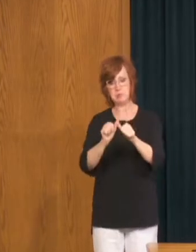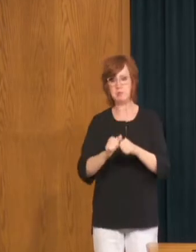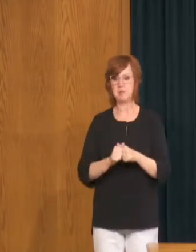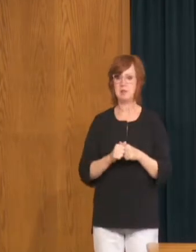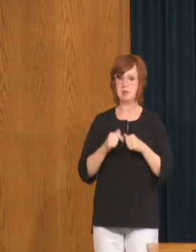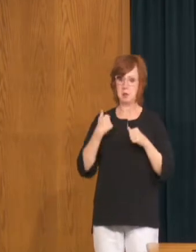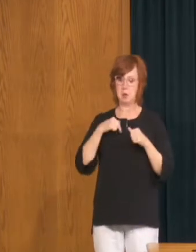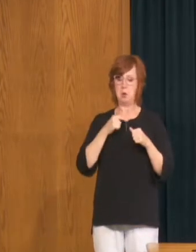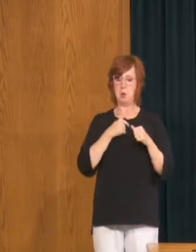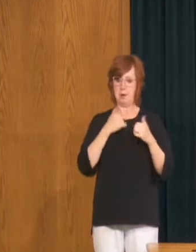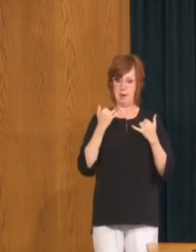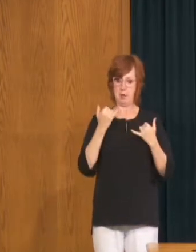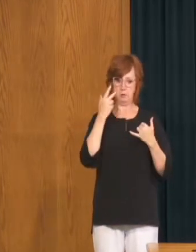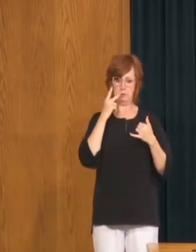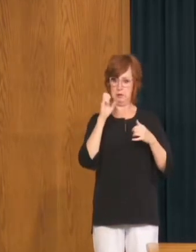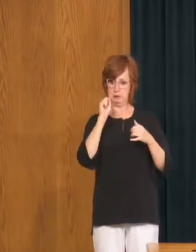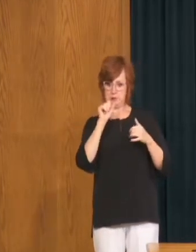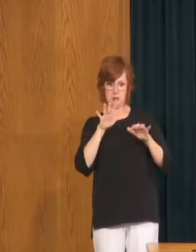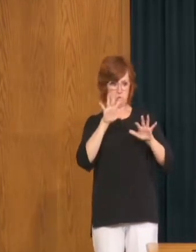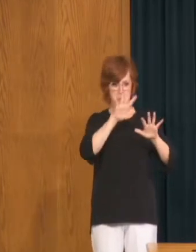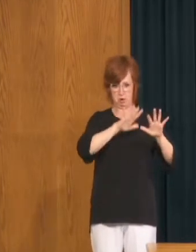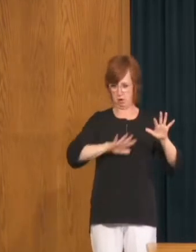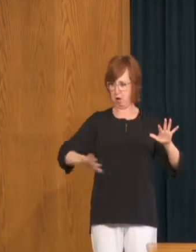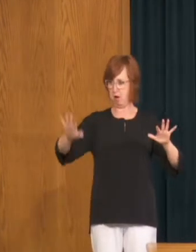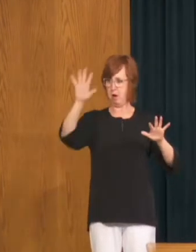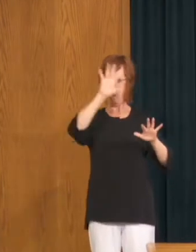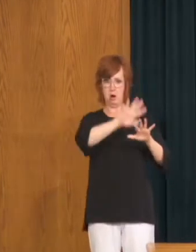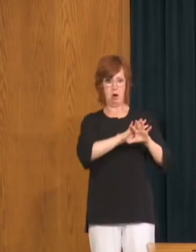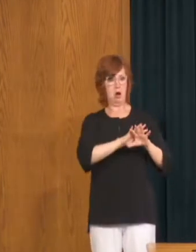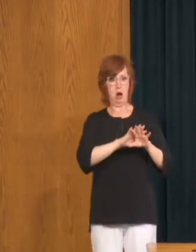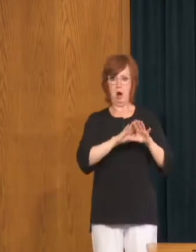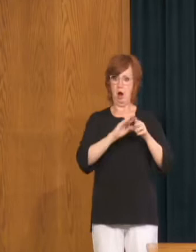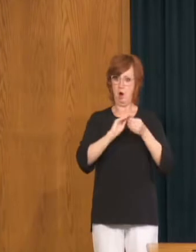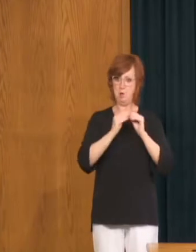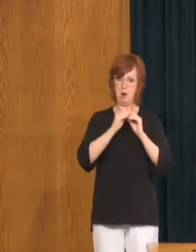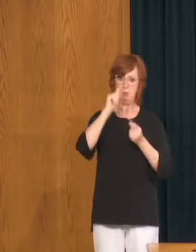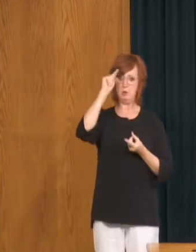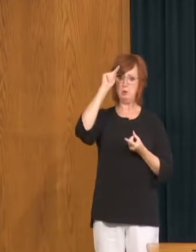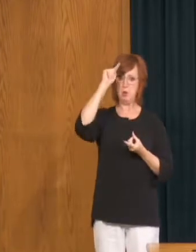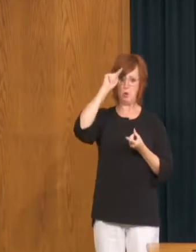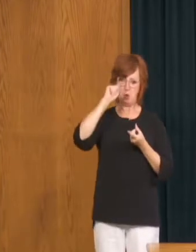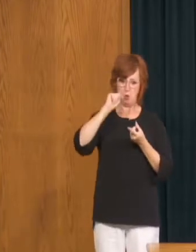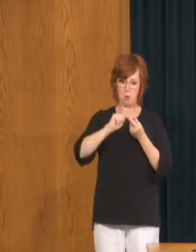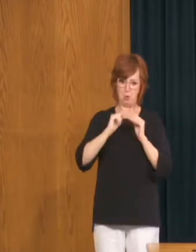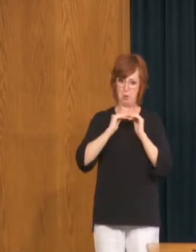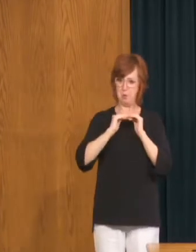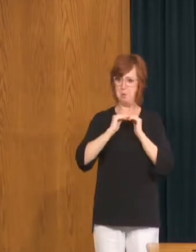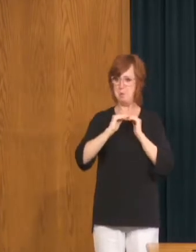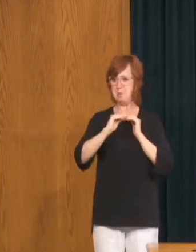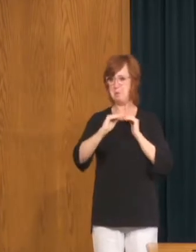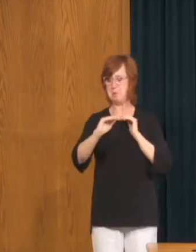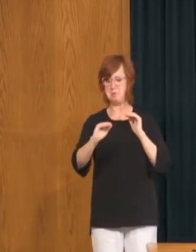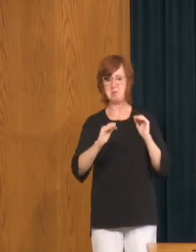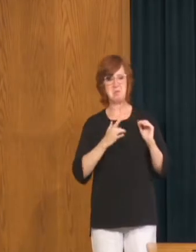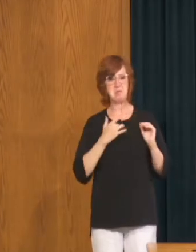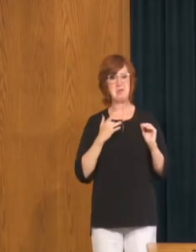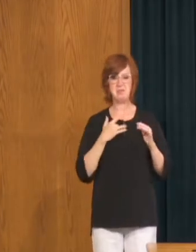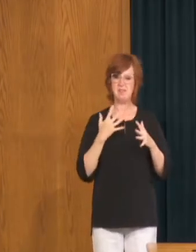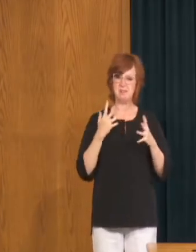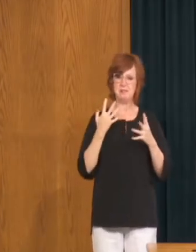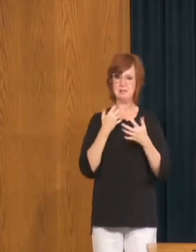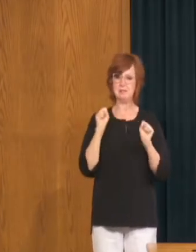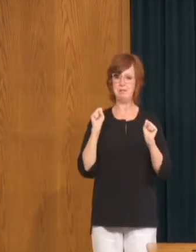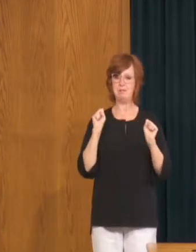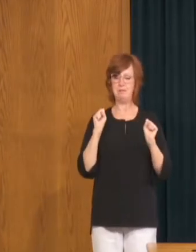Saskatchewan, there is the danger that we could become complacent and start to maybe forget a few of these good